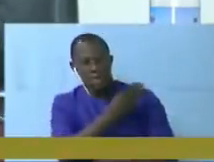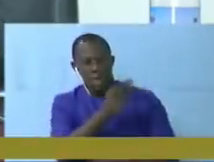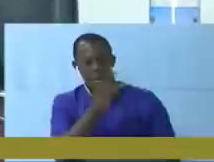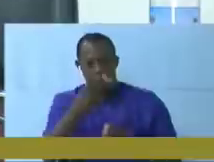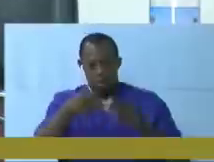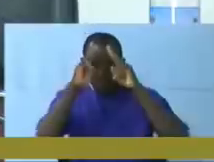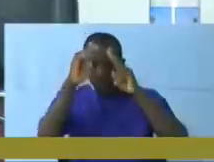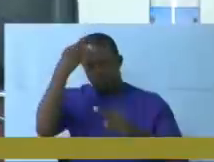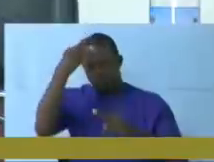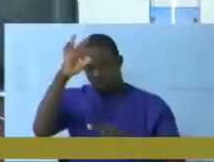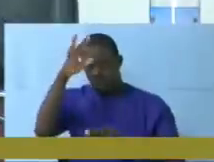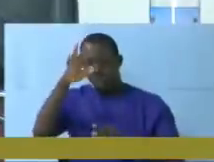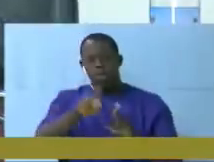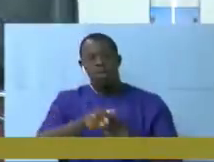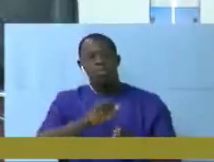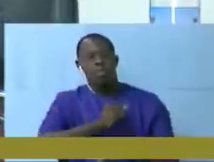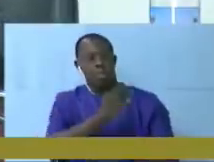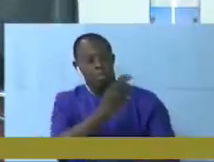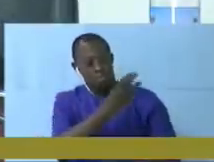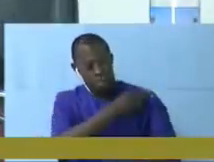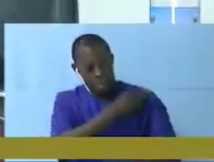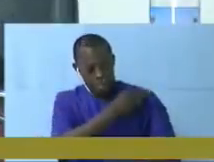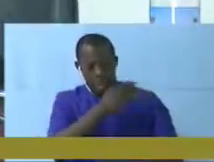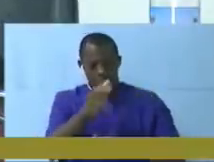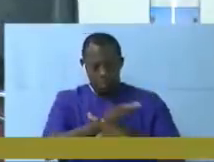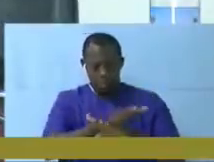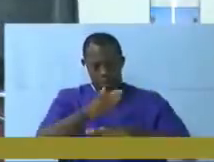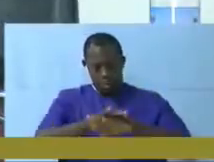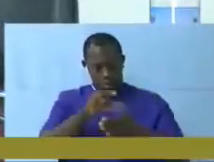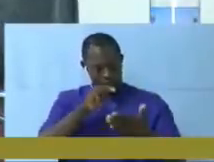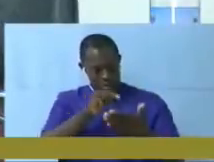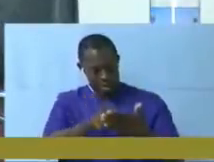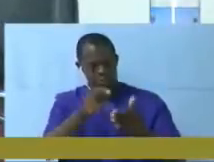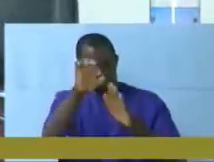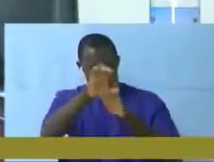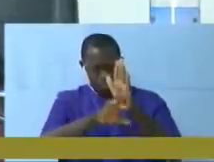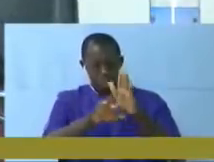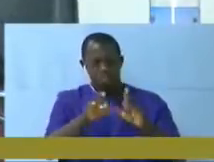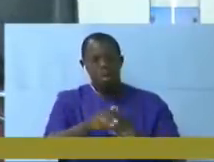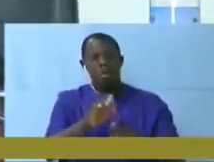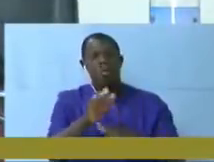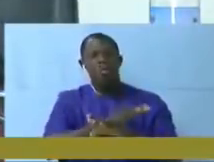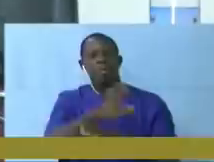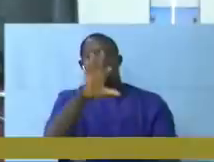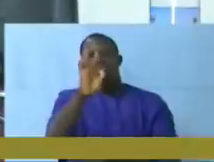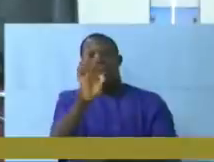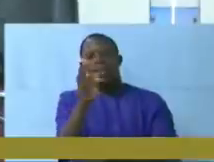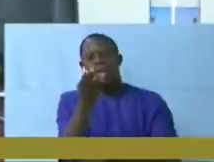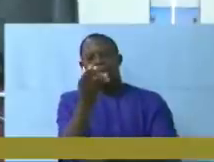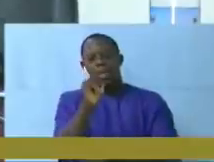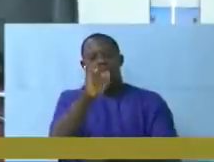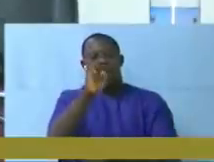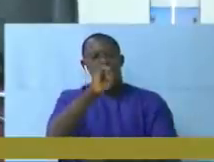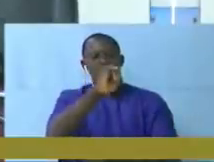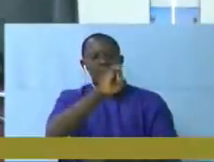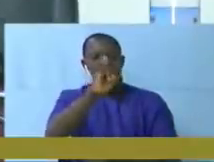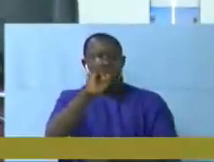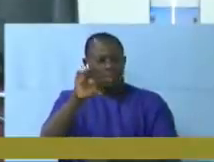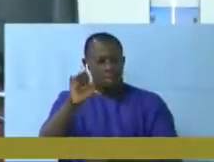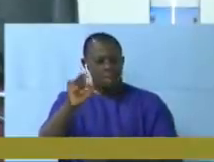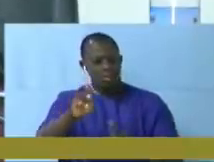my master's was on this constitution, my thesis. But unfortunately,